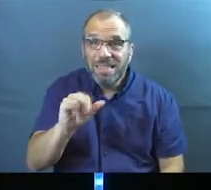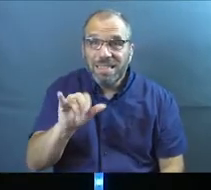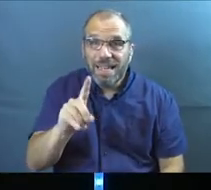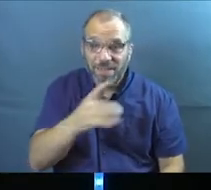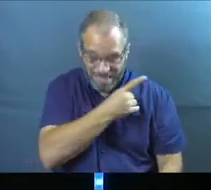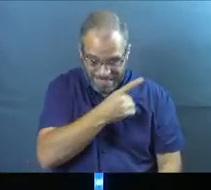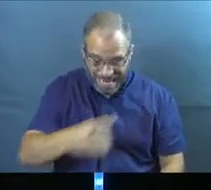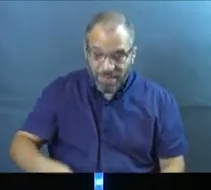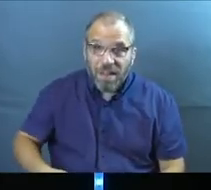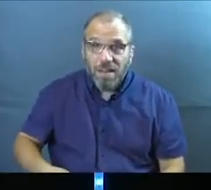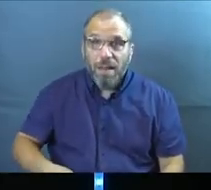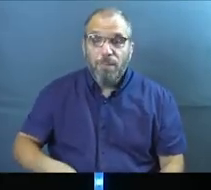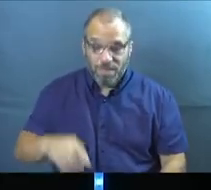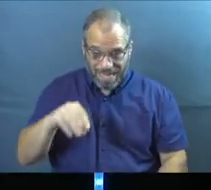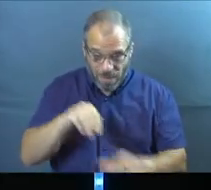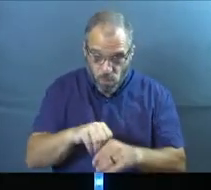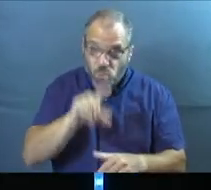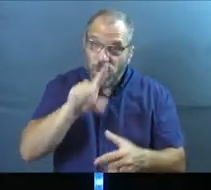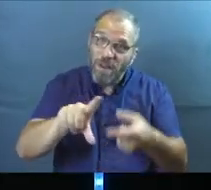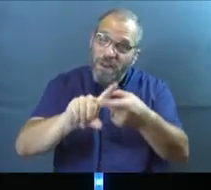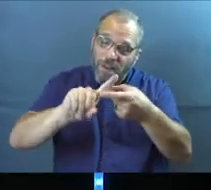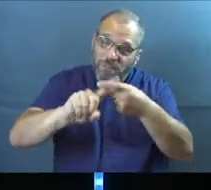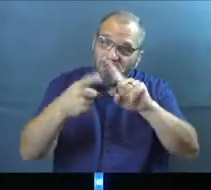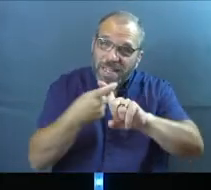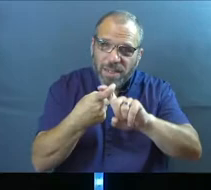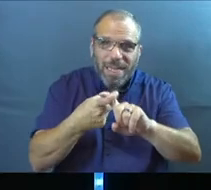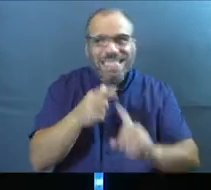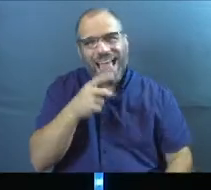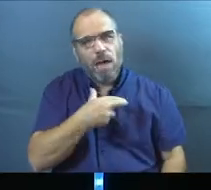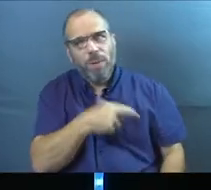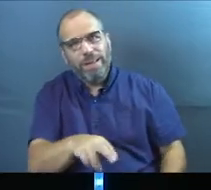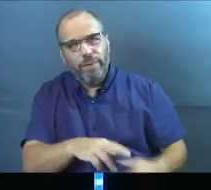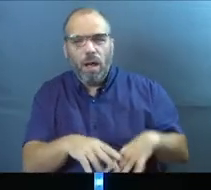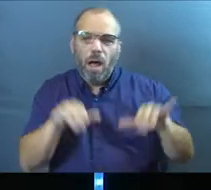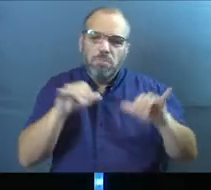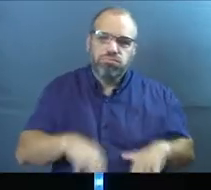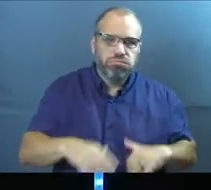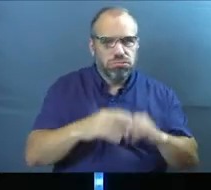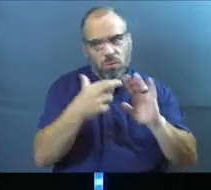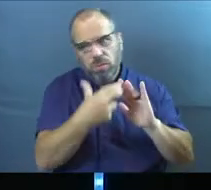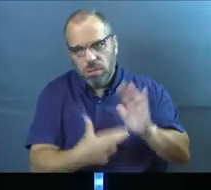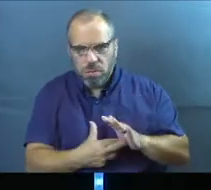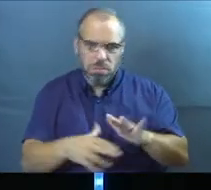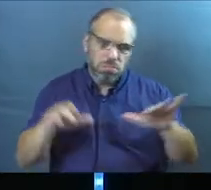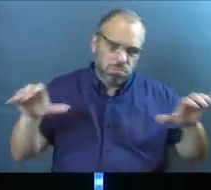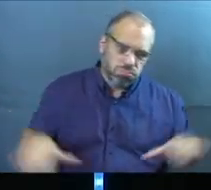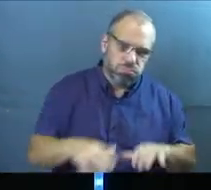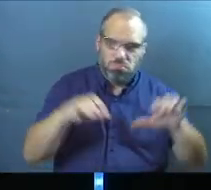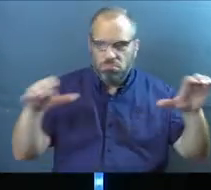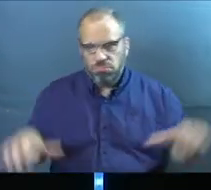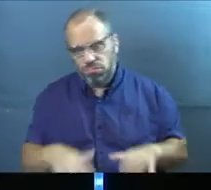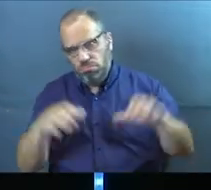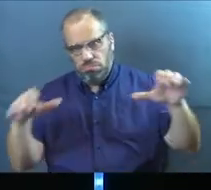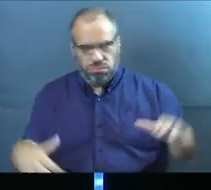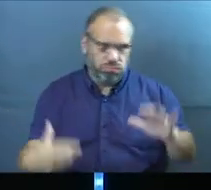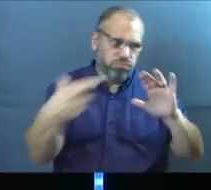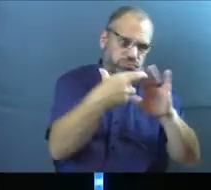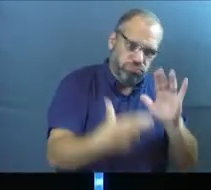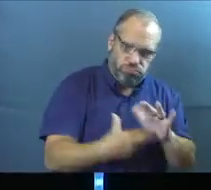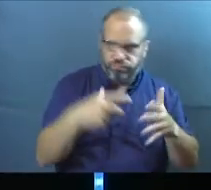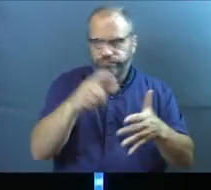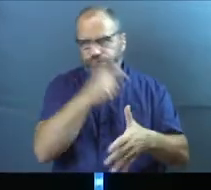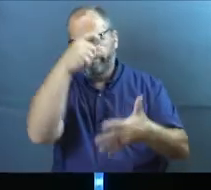this relationship with God that's an actual friendship. It's not a religious system of rules and activities that he's just